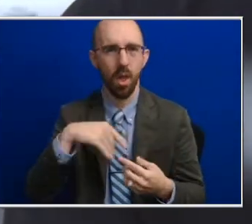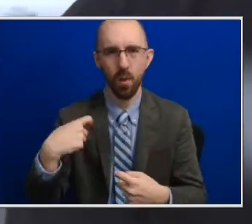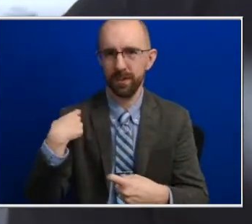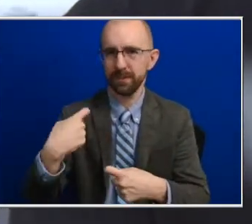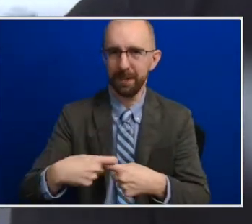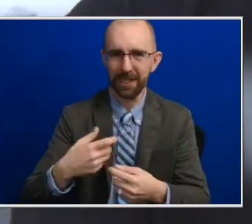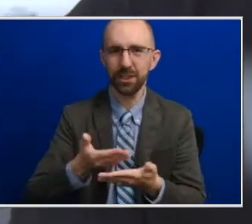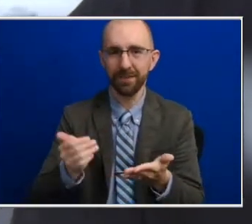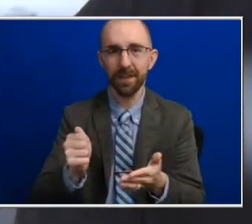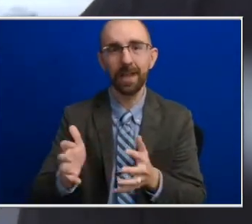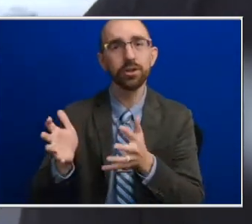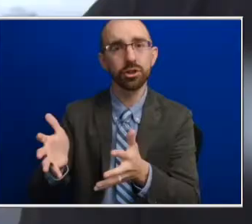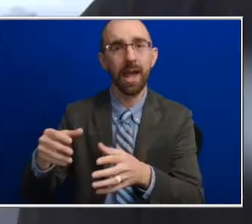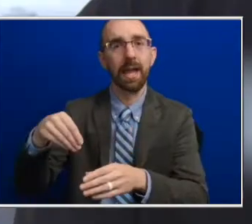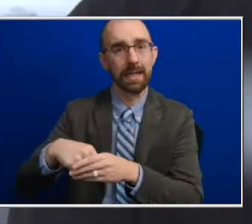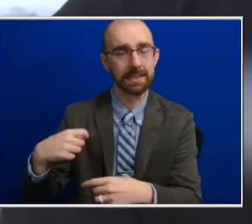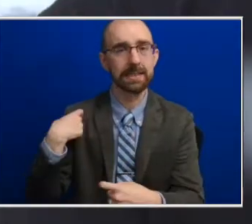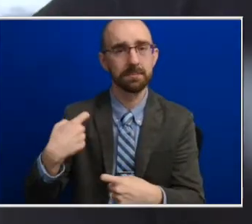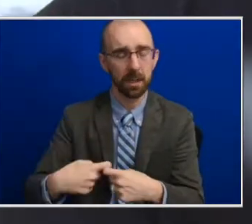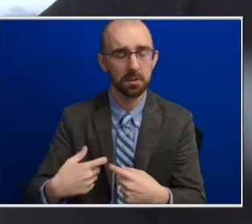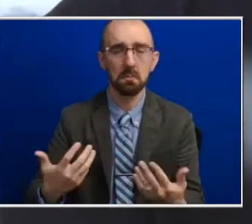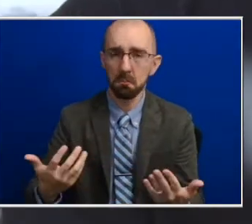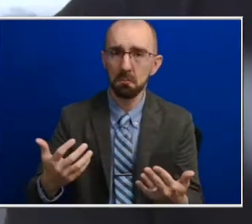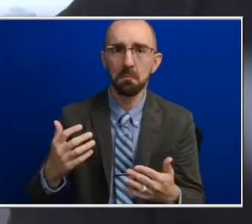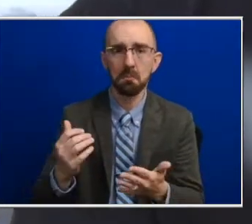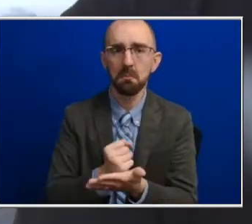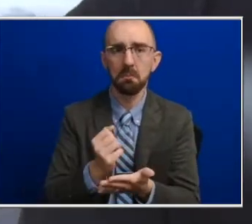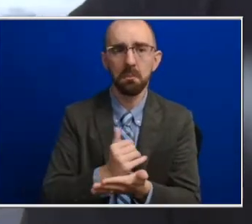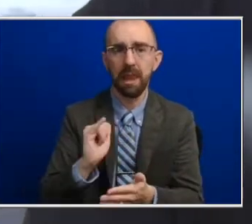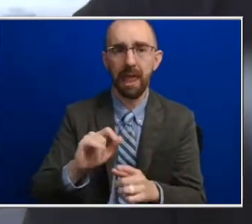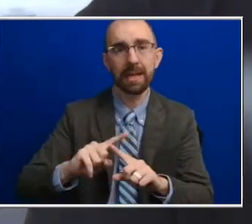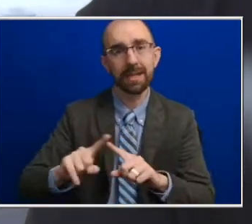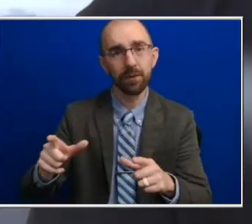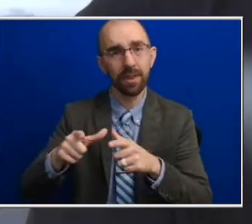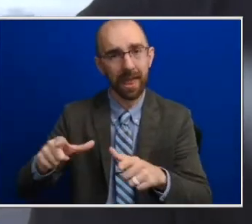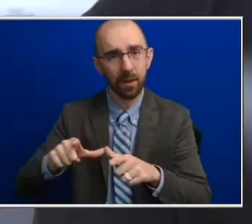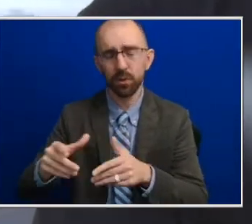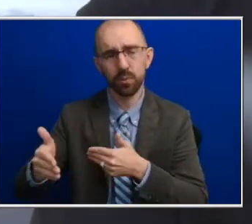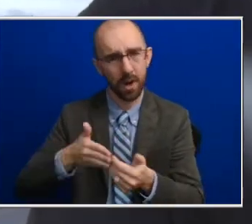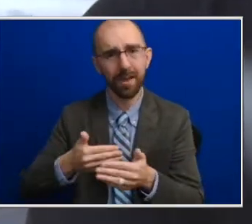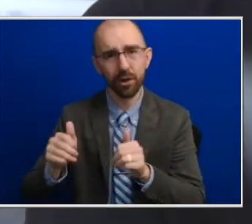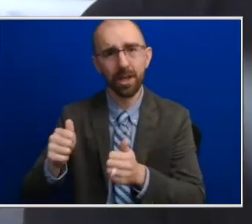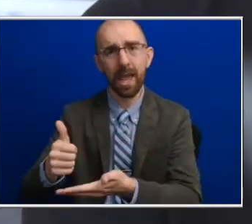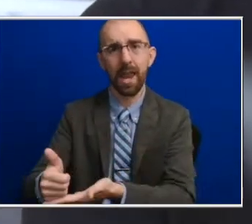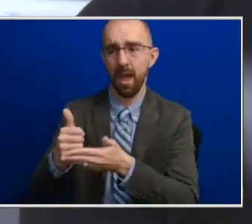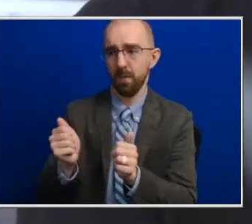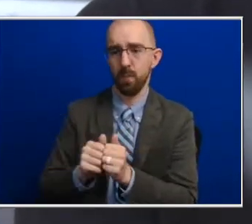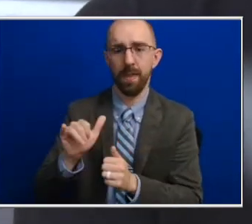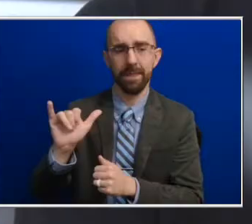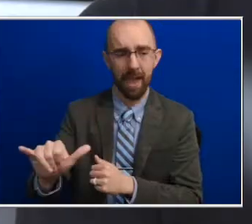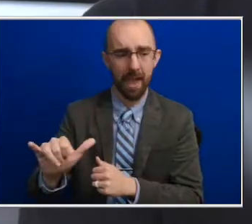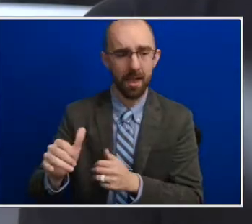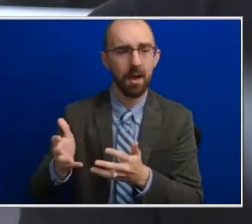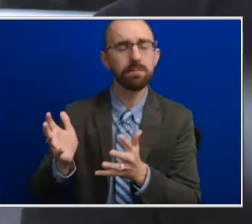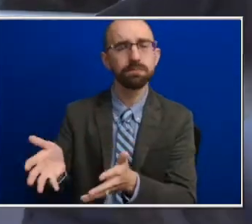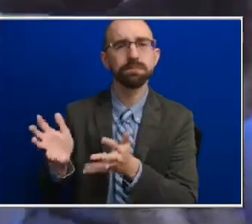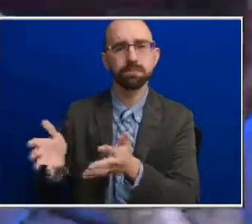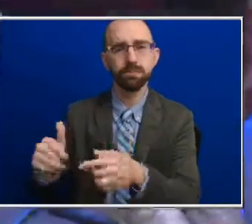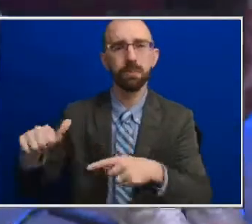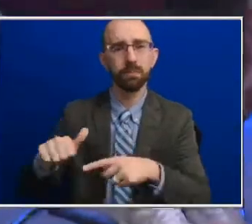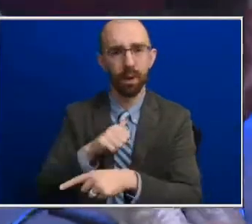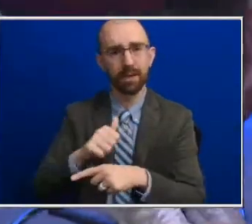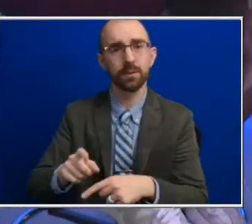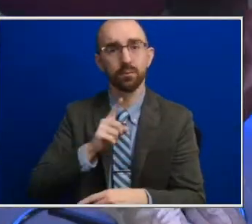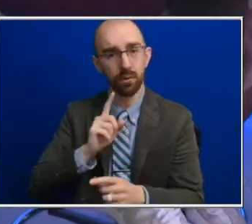chat with it in Spanish. So if you're taking like a different language or whatnot, it can help you with that and help you converse and practice actual conversation.